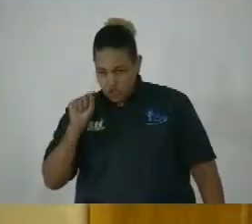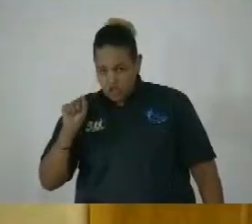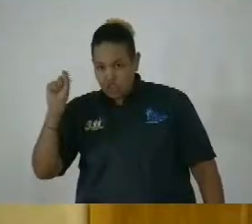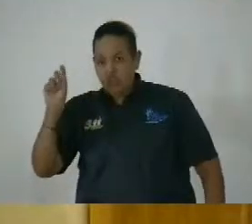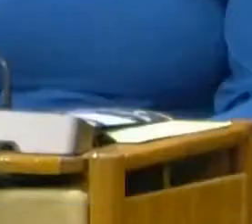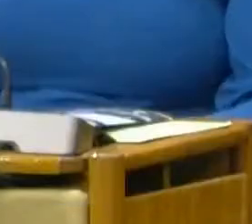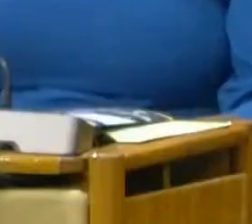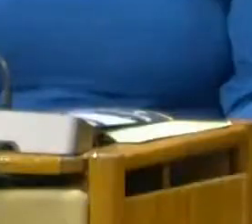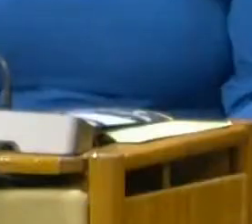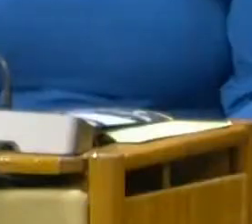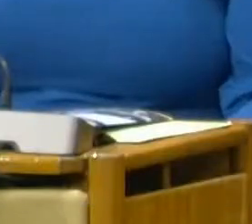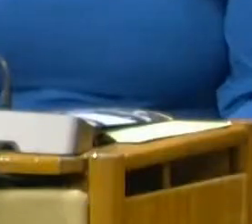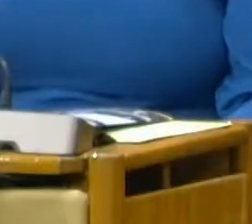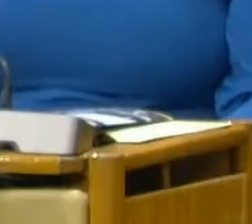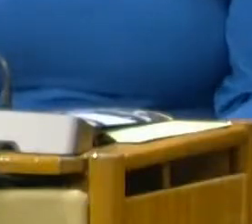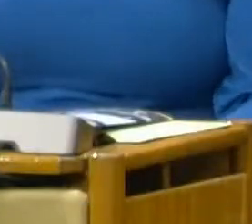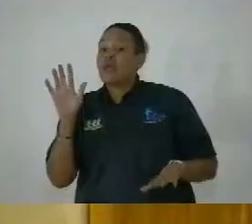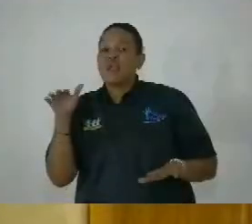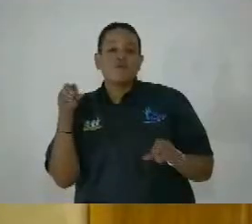treated are, and